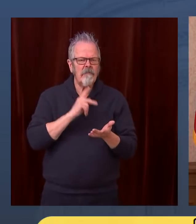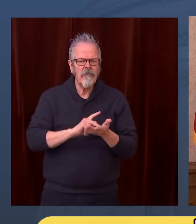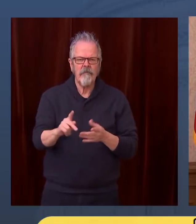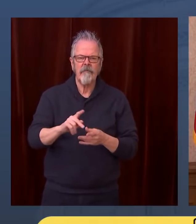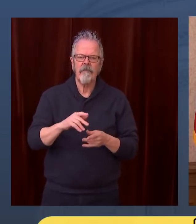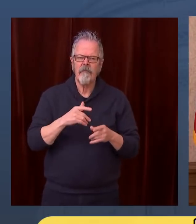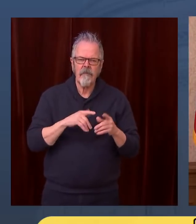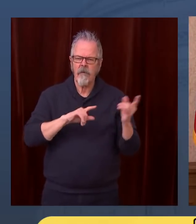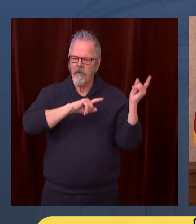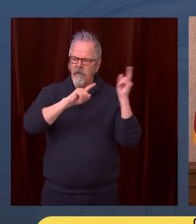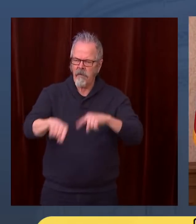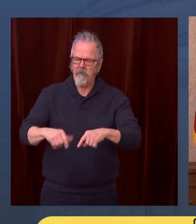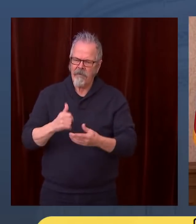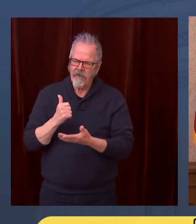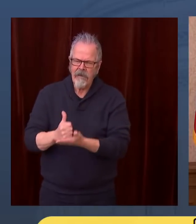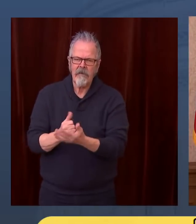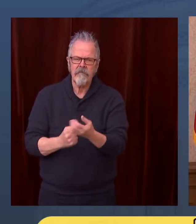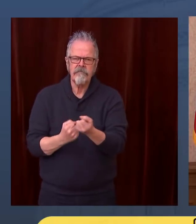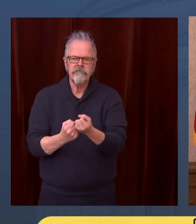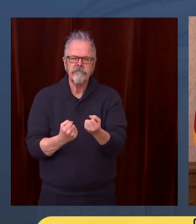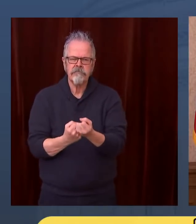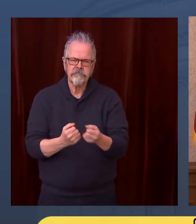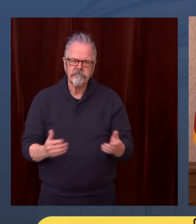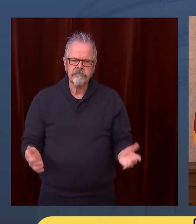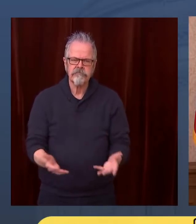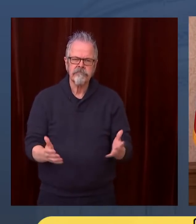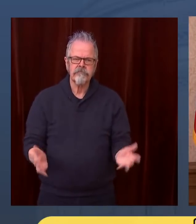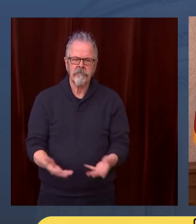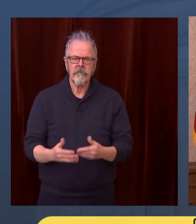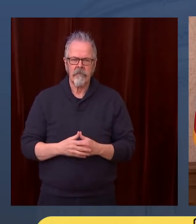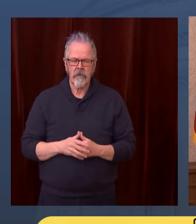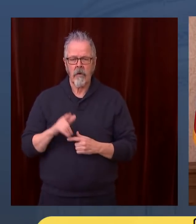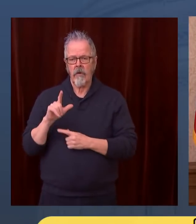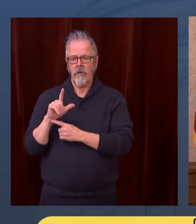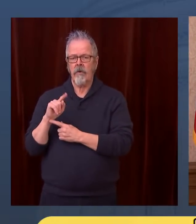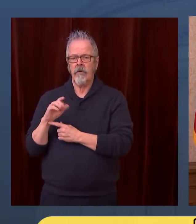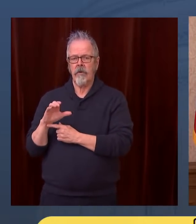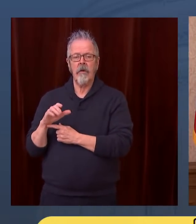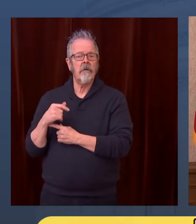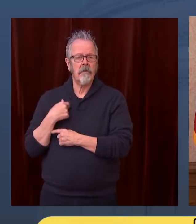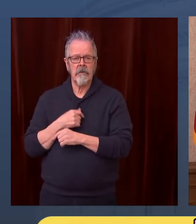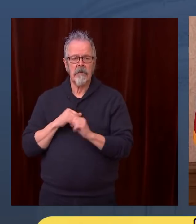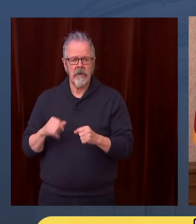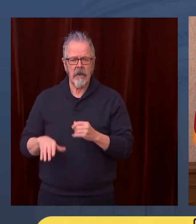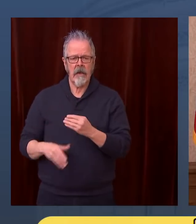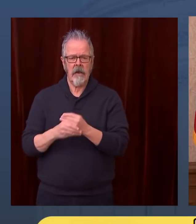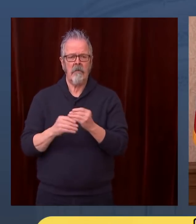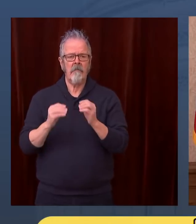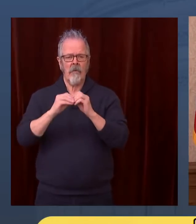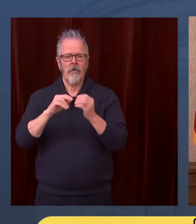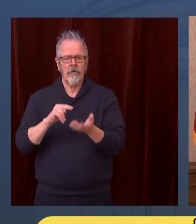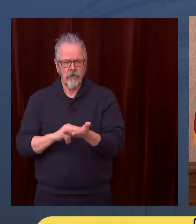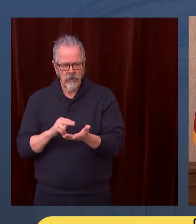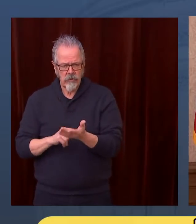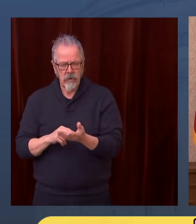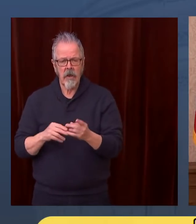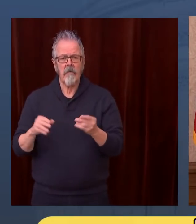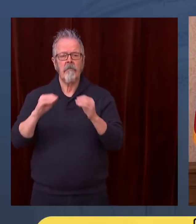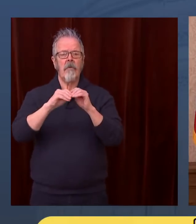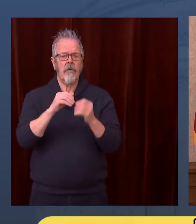long term, we have to increase the production of nurses and technical staff to be able to deal